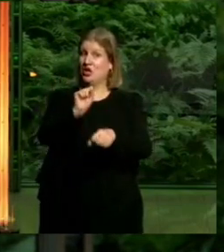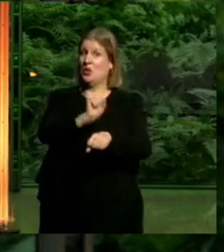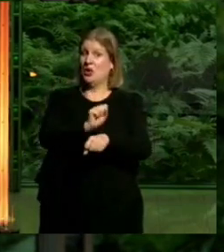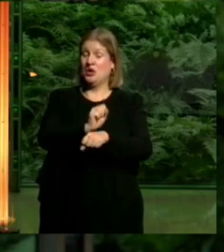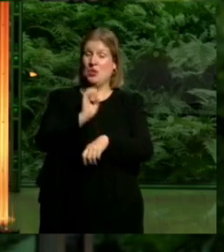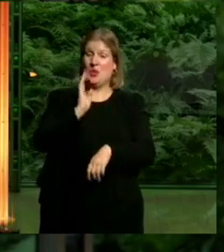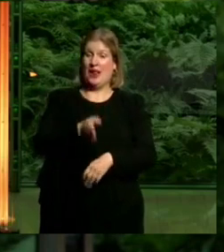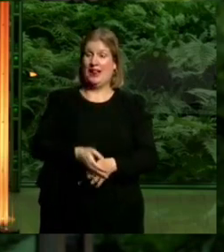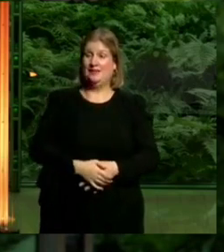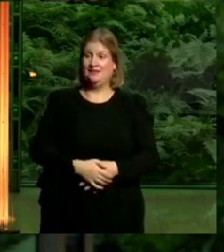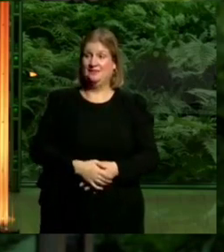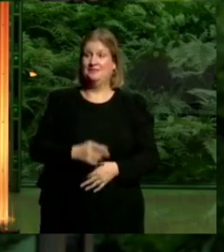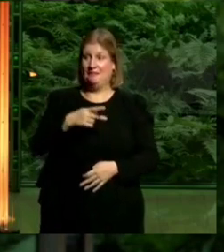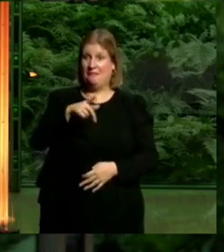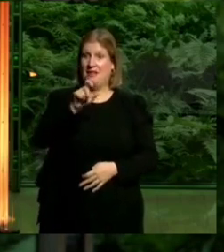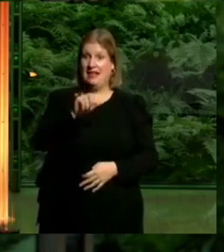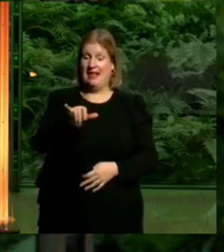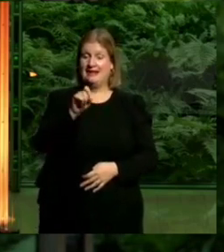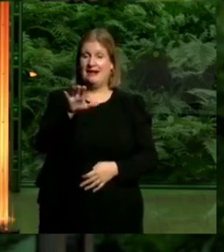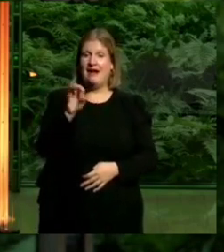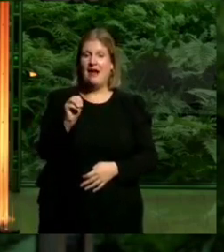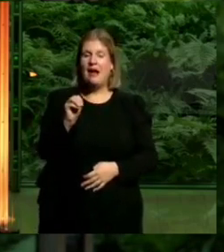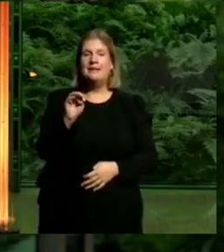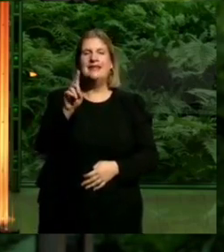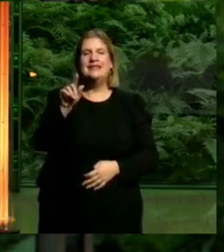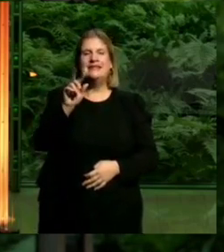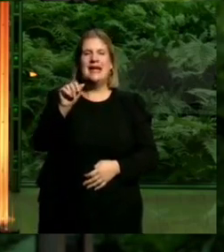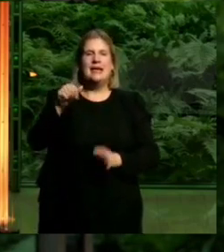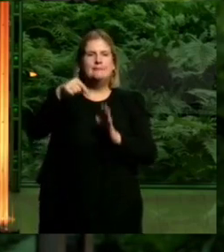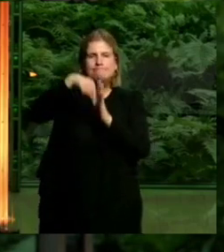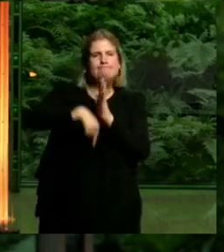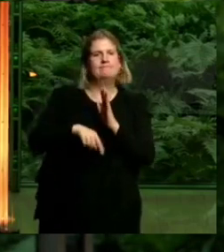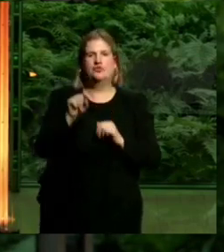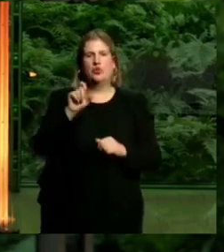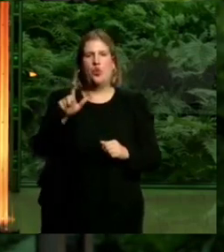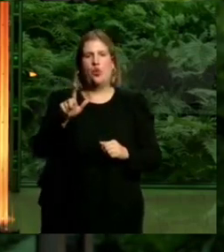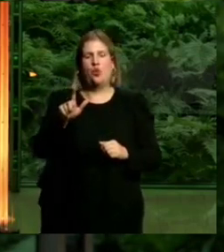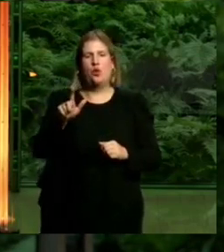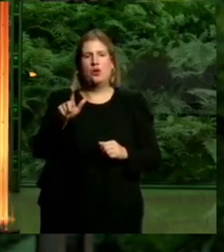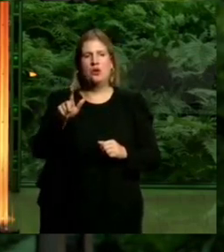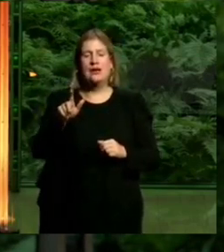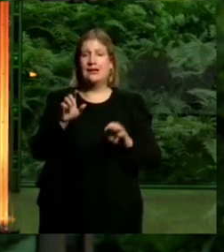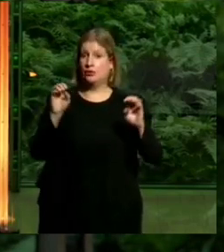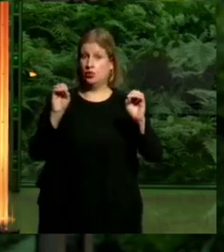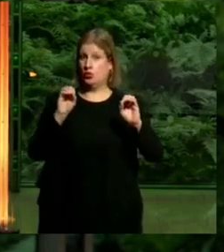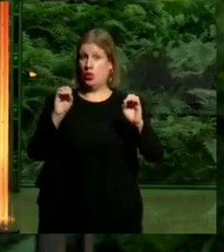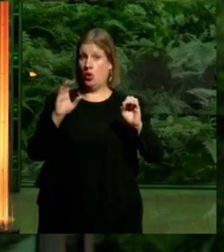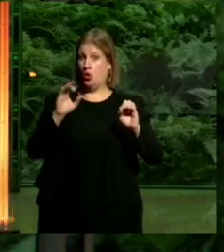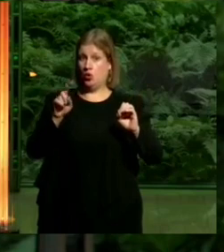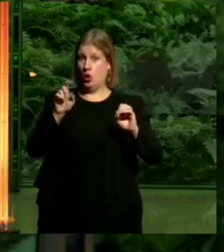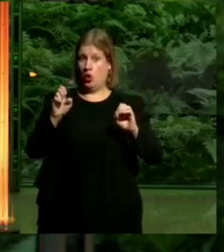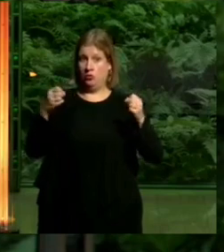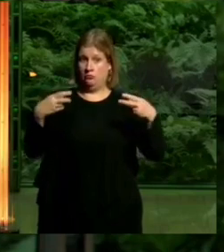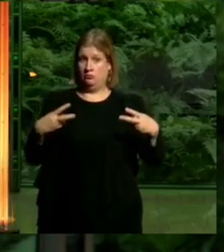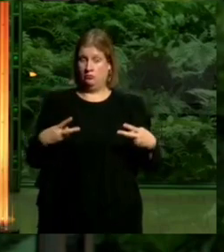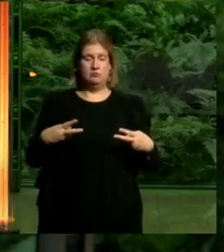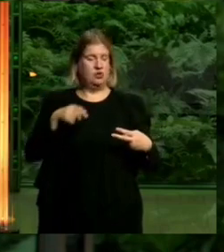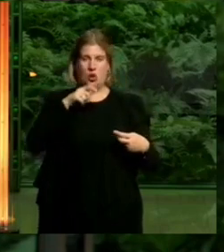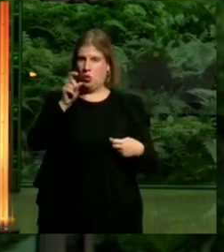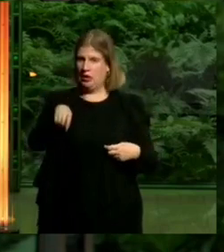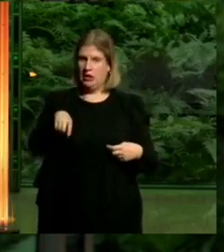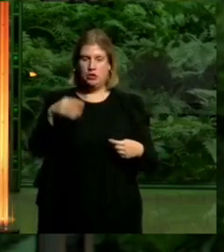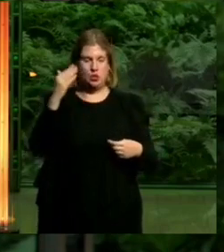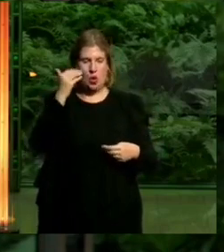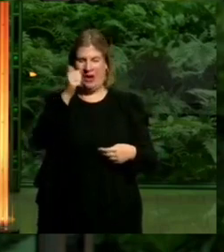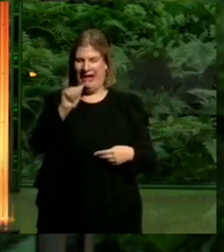Okay, so clay.com is the data enrichment tool, and it is a no-code tool. So you don't need to know any coding.